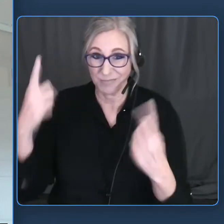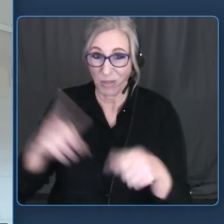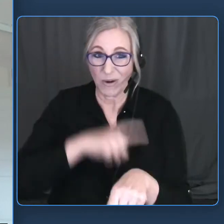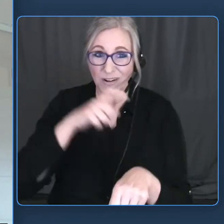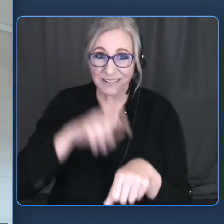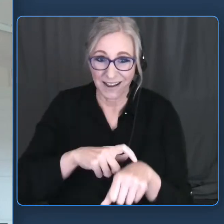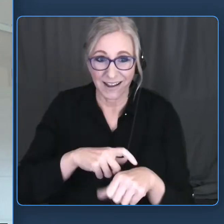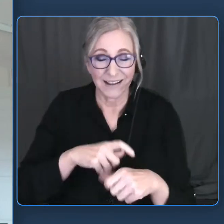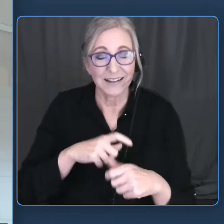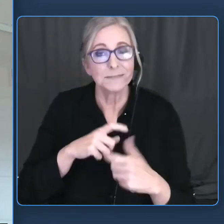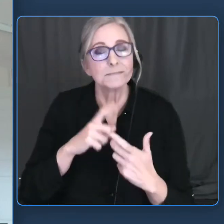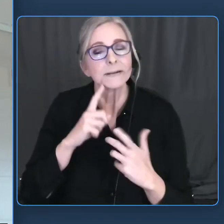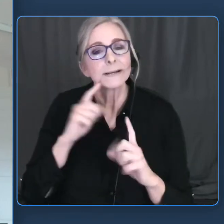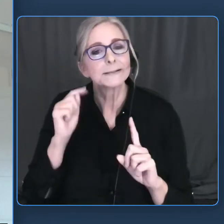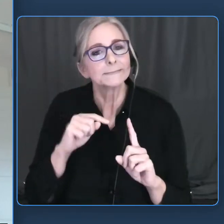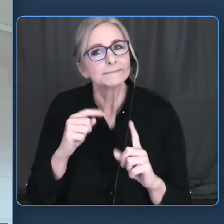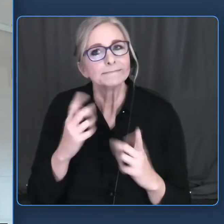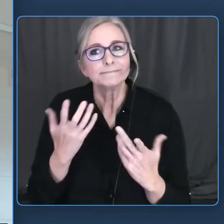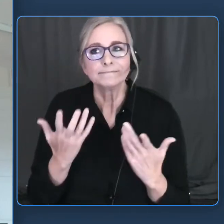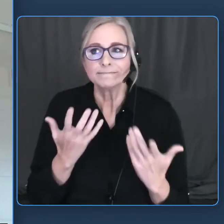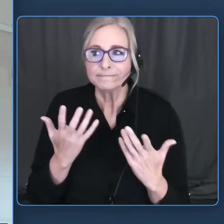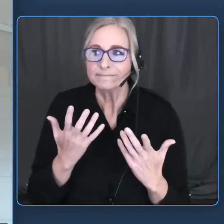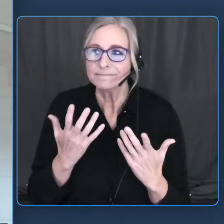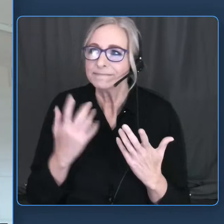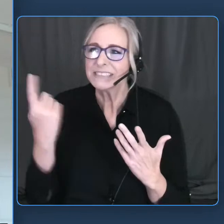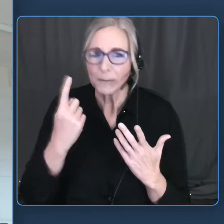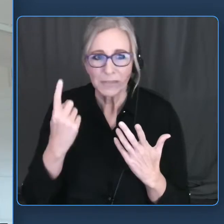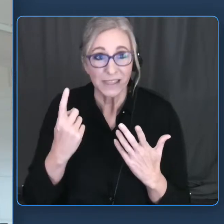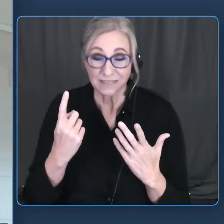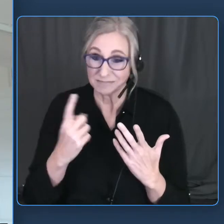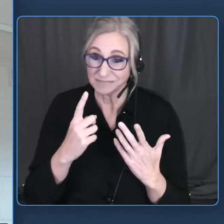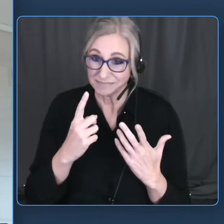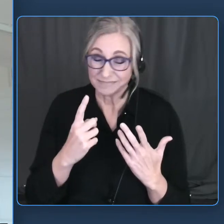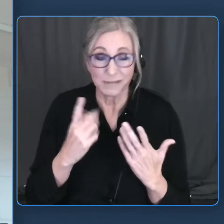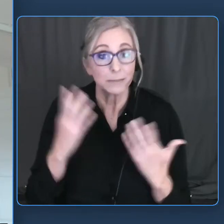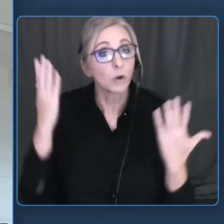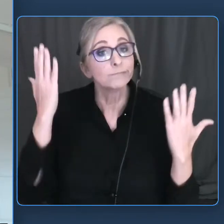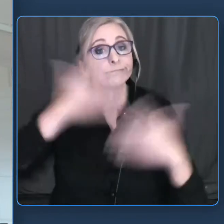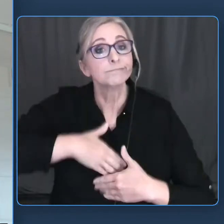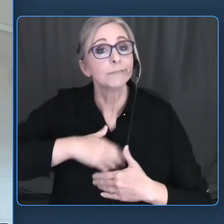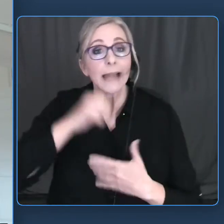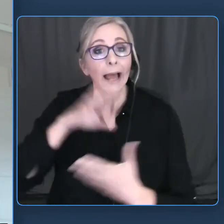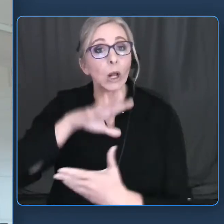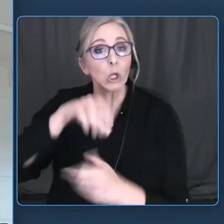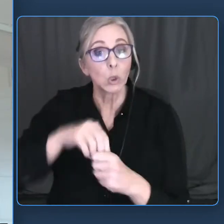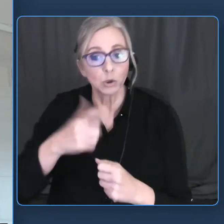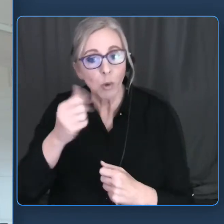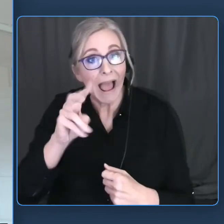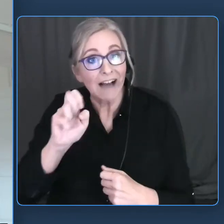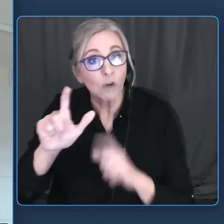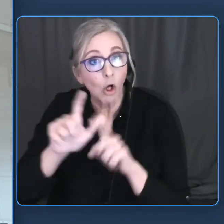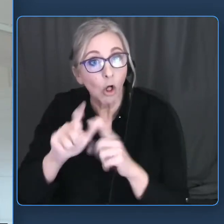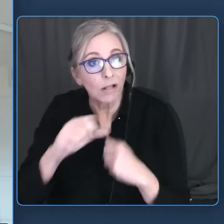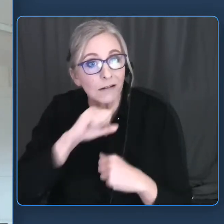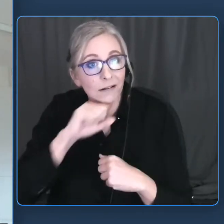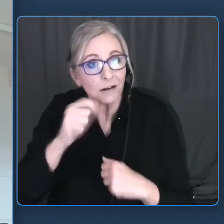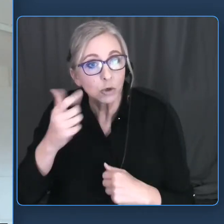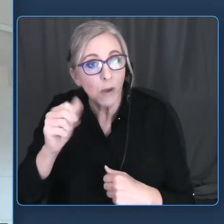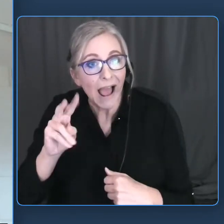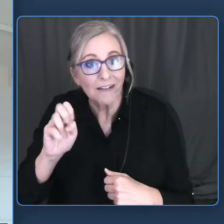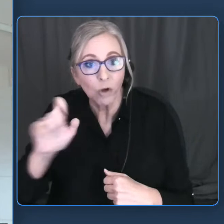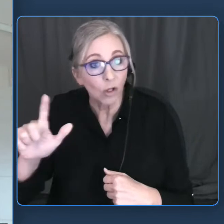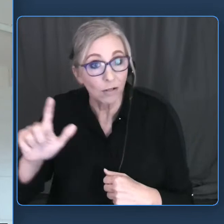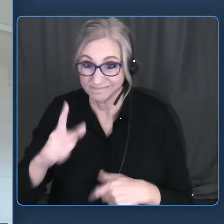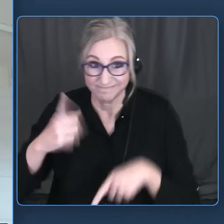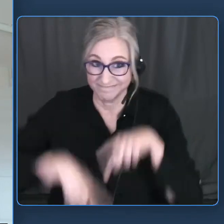time now is it's something that's majorly overlooked. Gravel. We don't